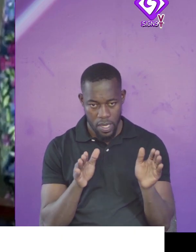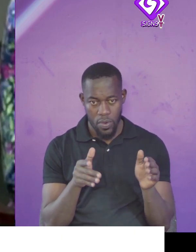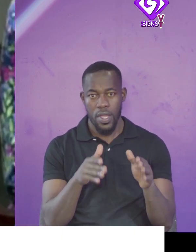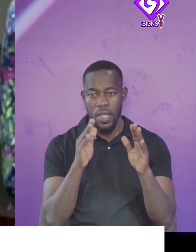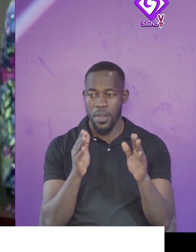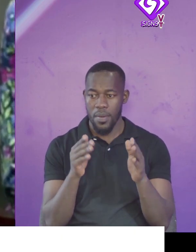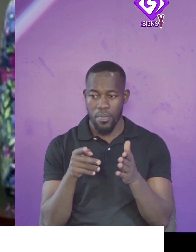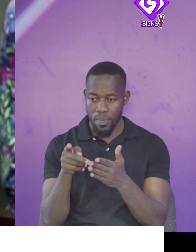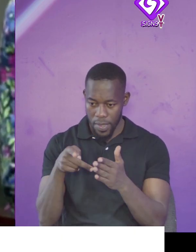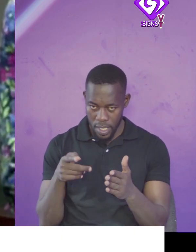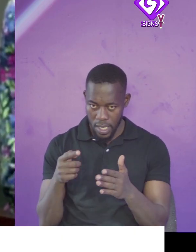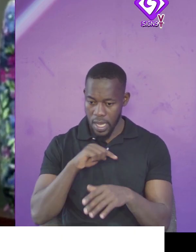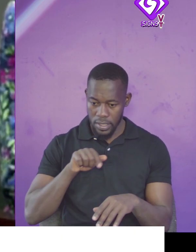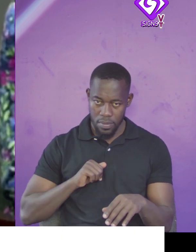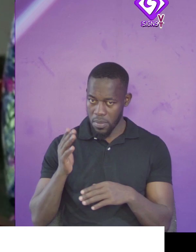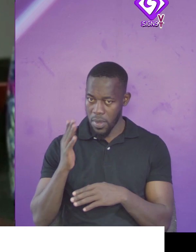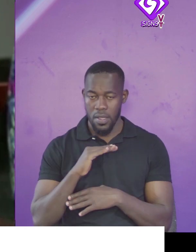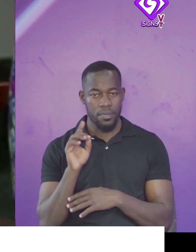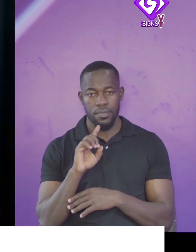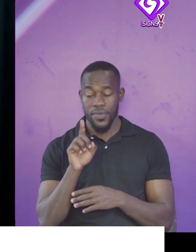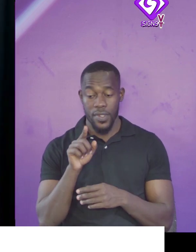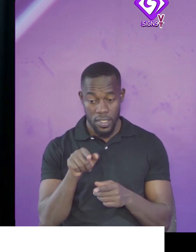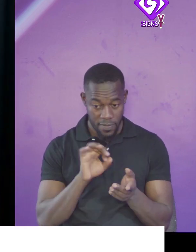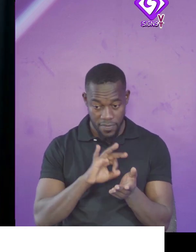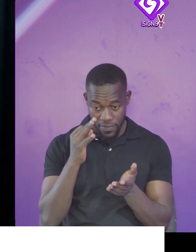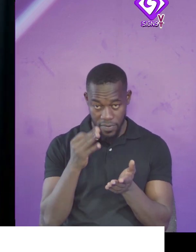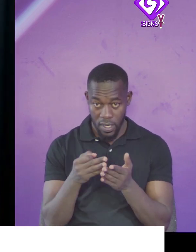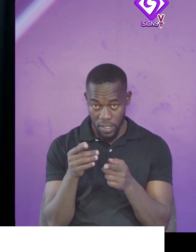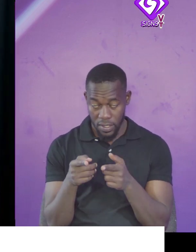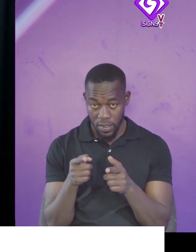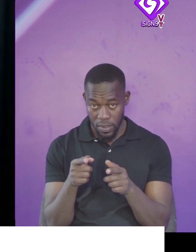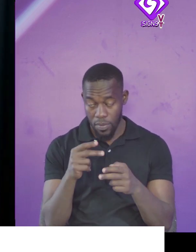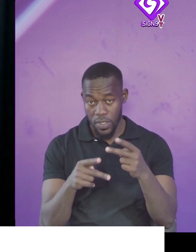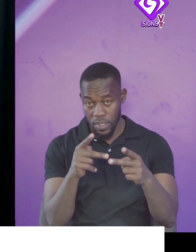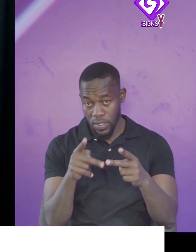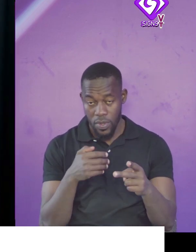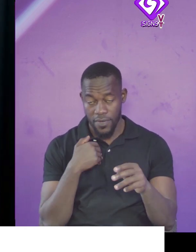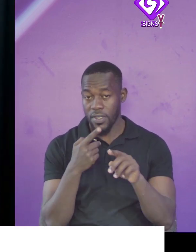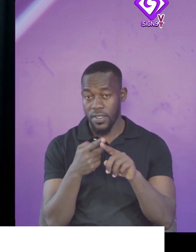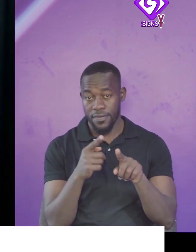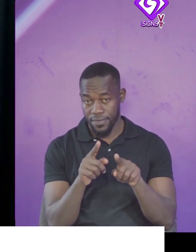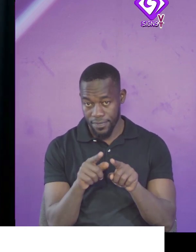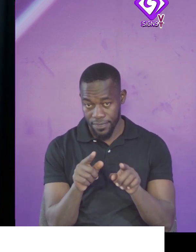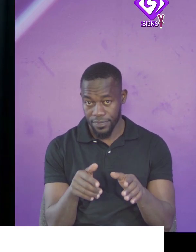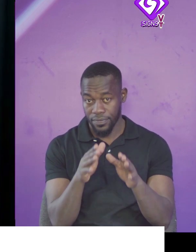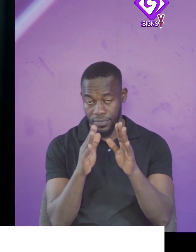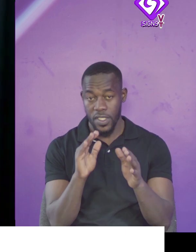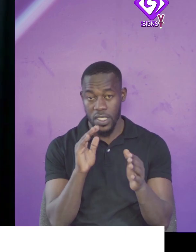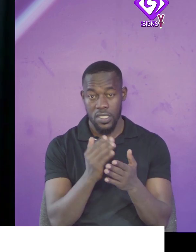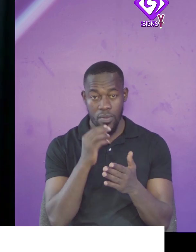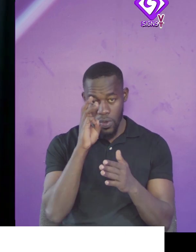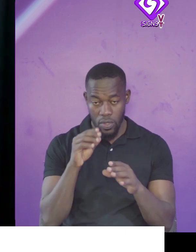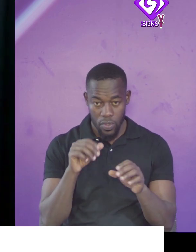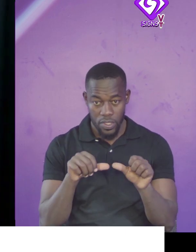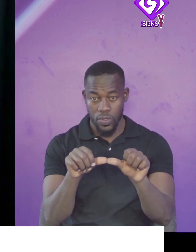back. The funding mechanism is, there will be a couple different mechanisms that will be within it. Some of it's going to be continuing work